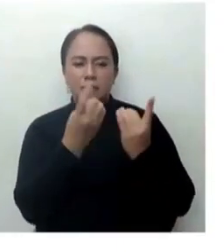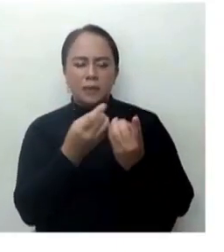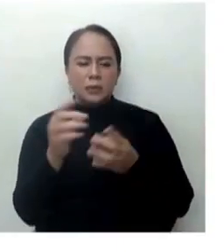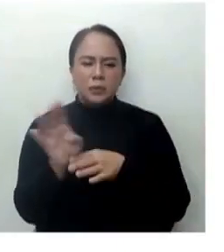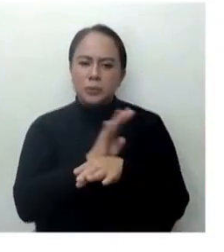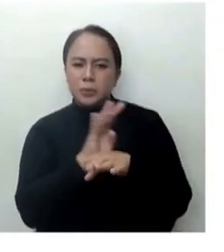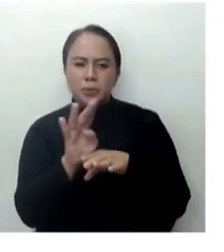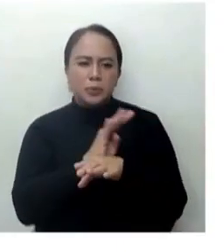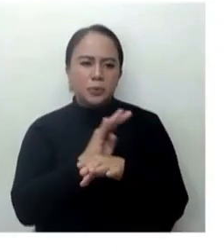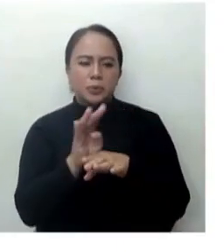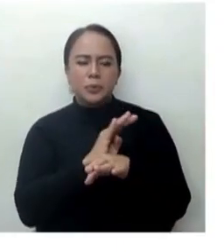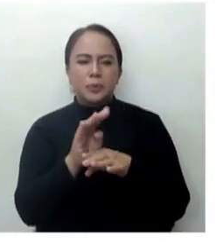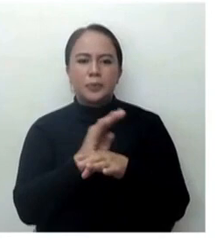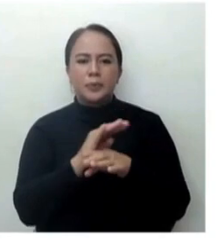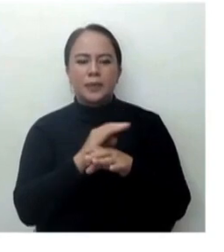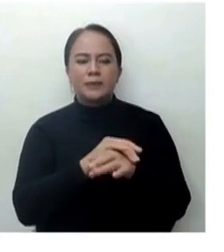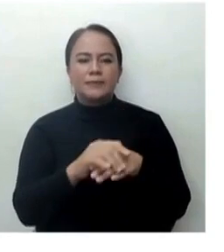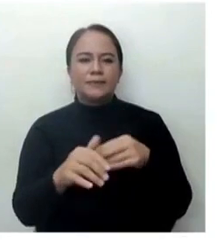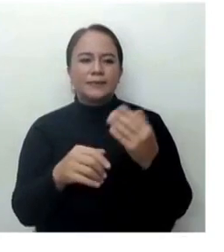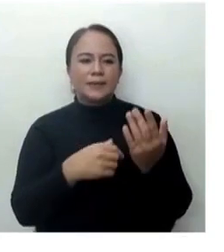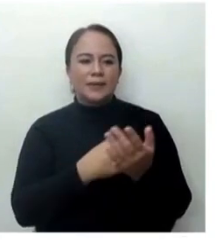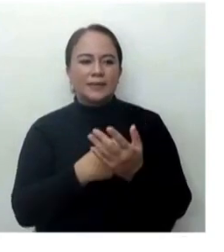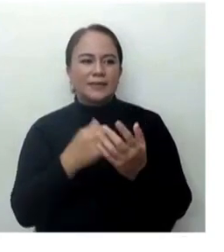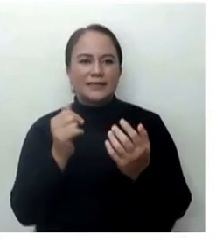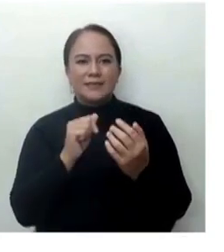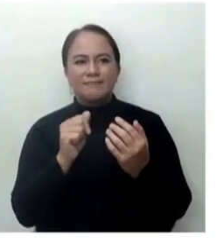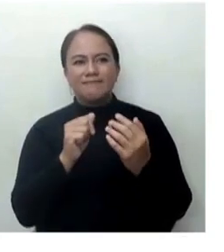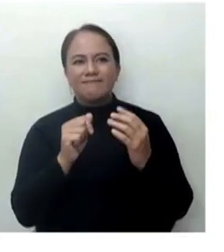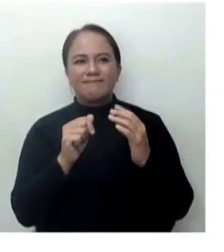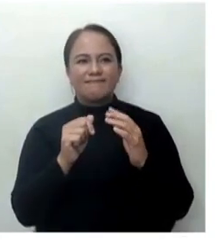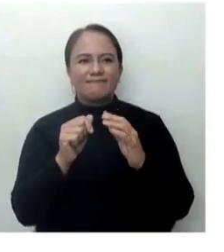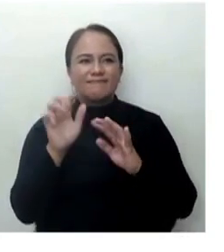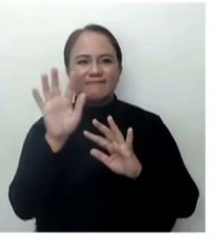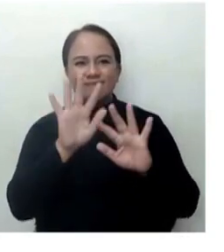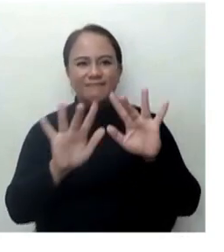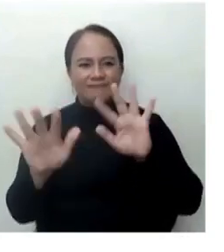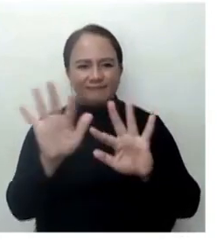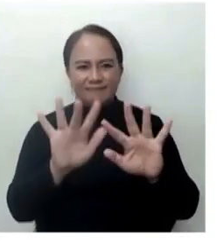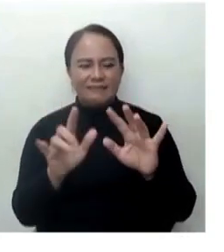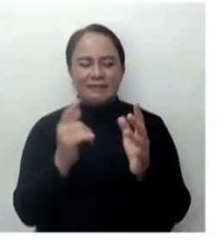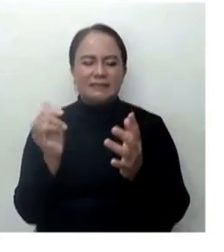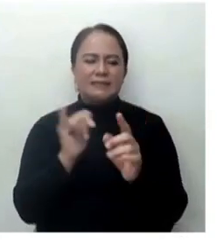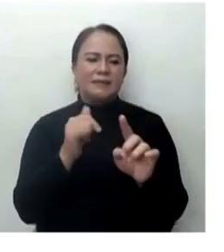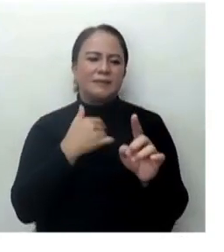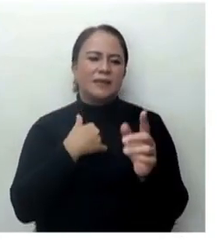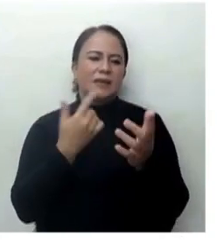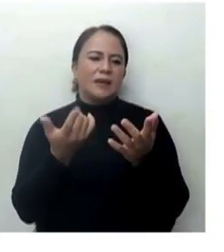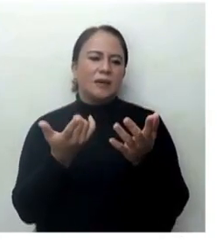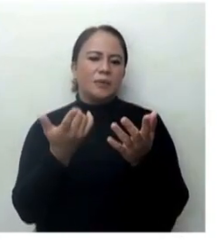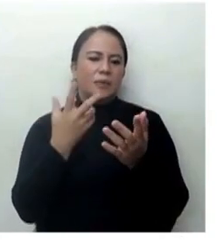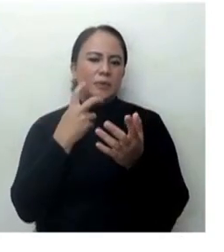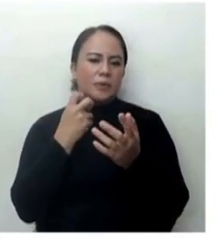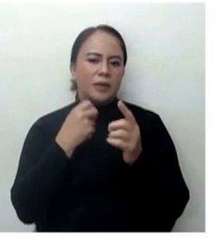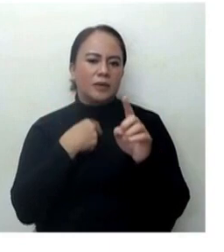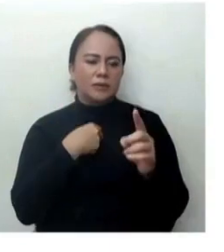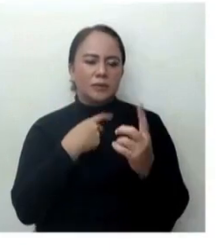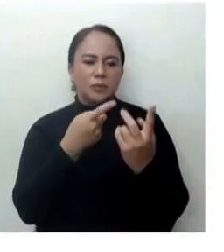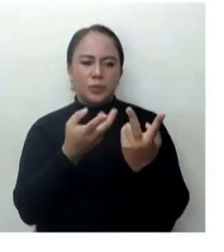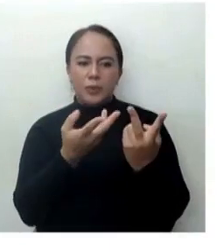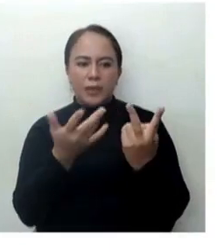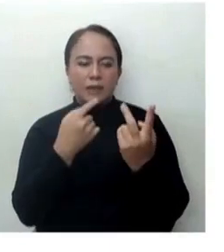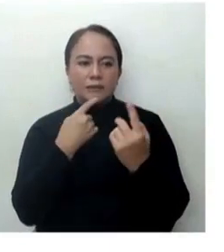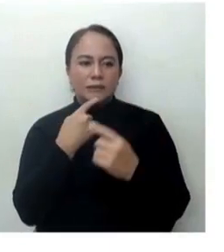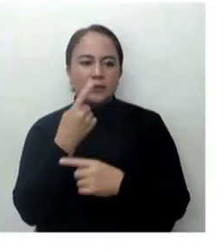in covering up all this mess that happened. And we've never heard a single